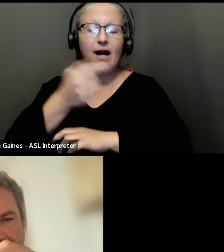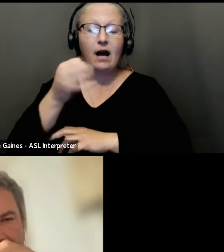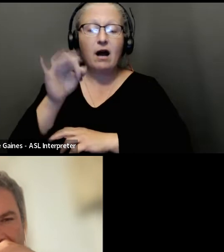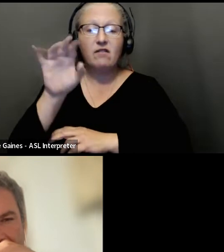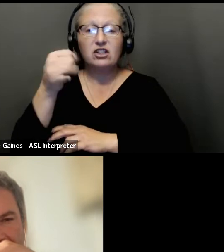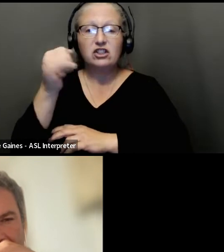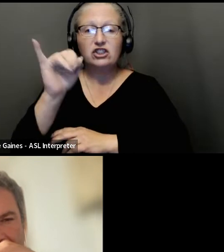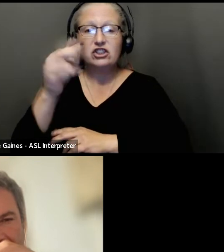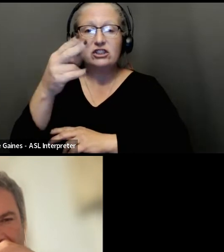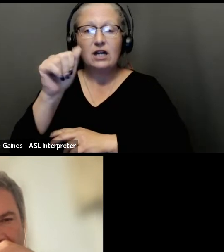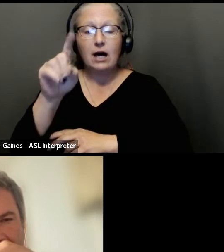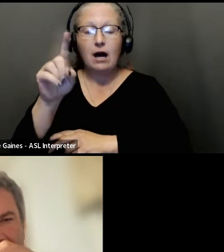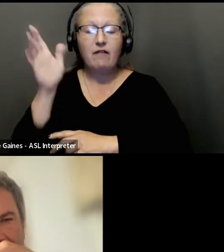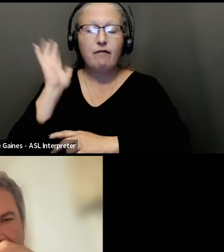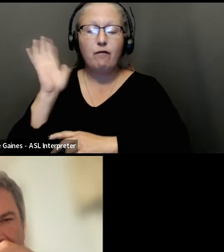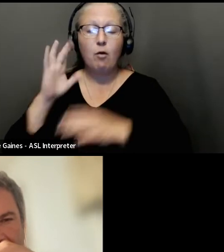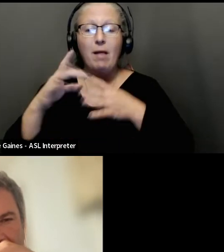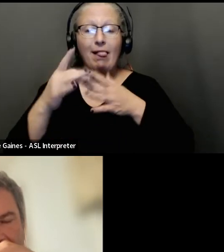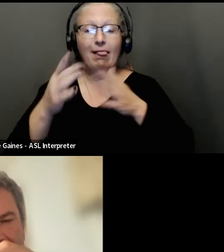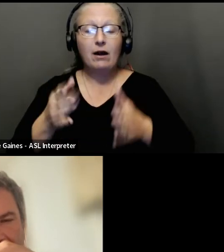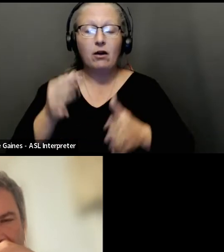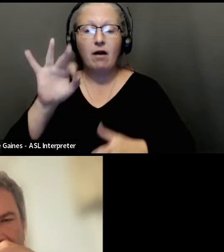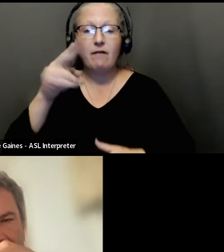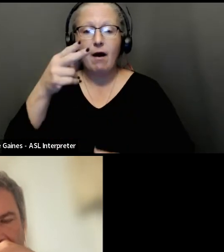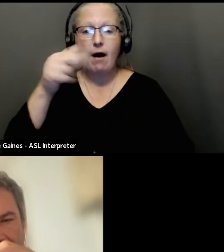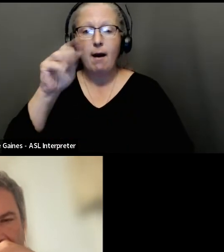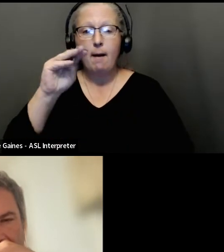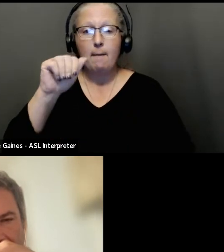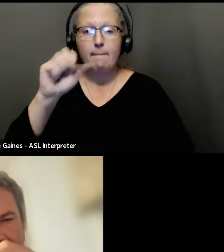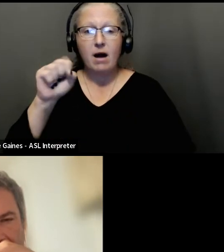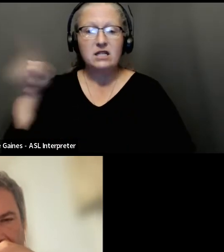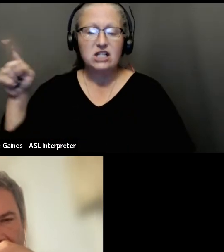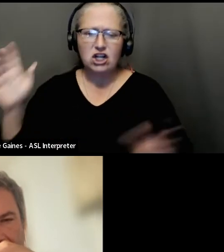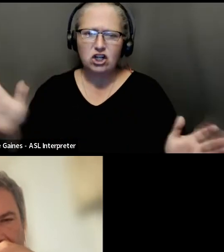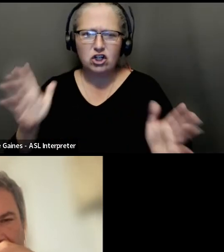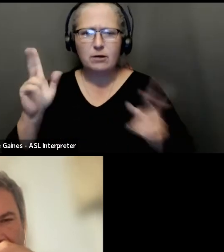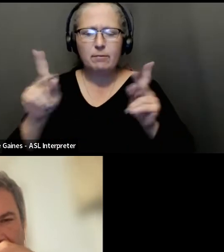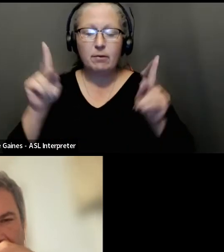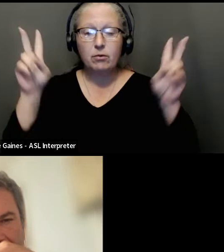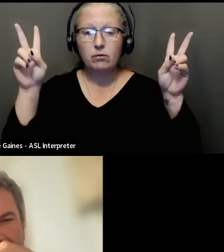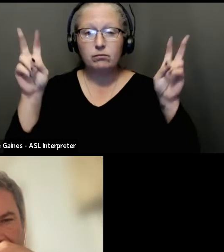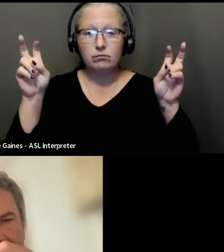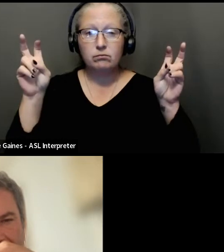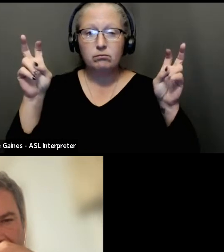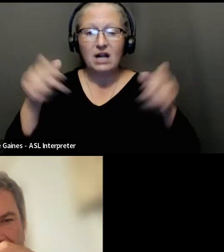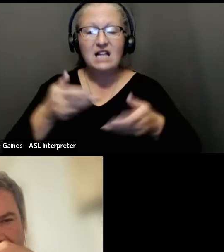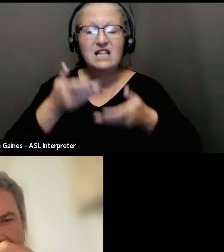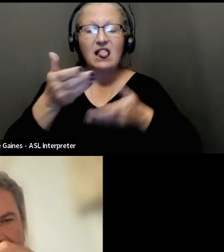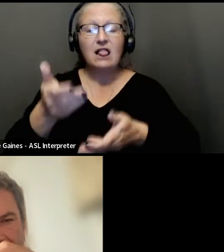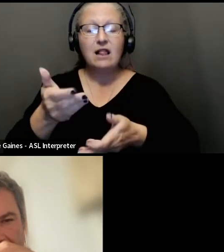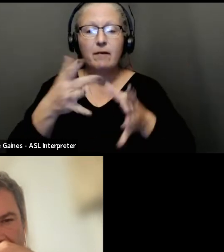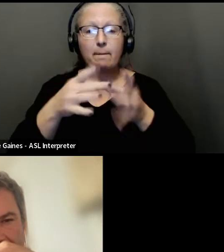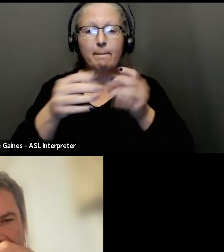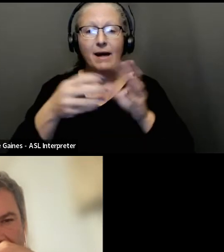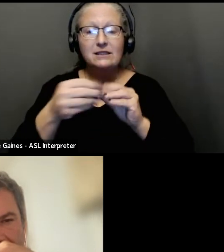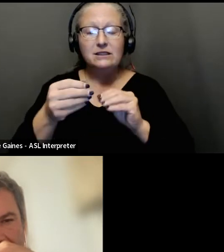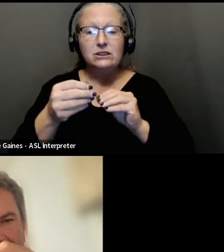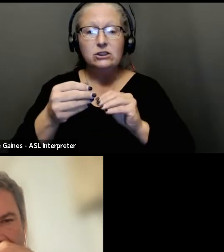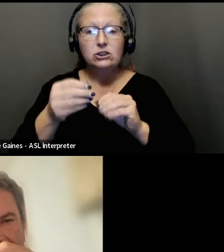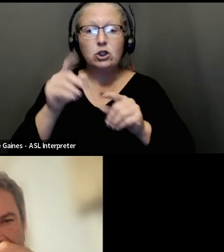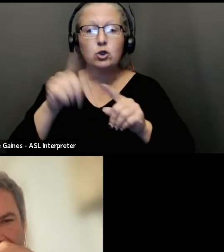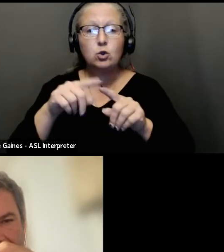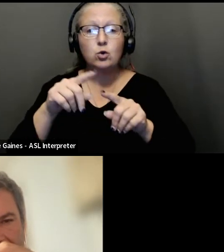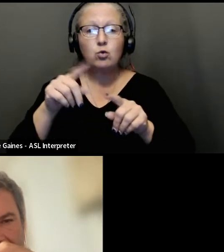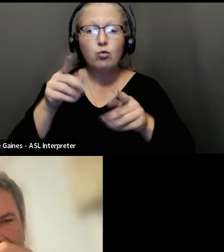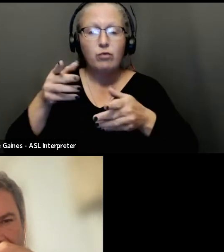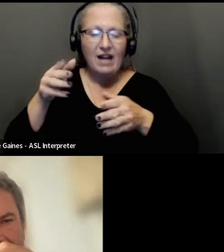by a former leader of Hamas. He urges people to, quote, deliver a message through the squares and